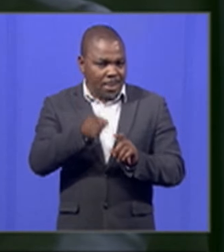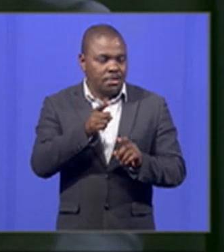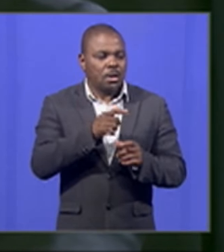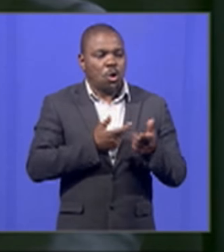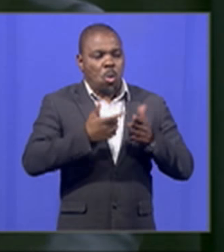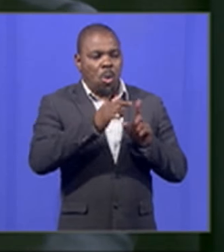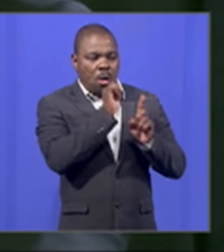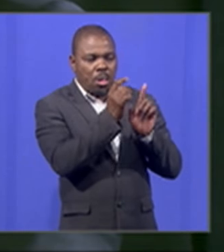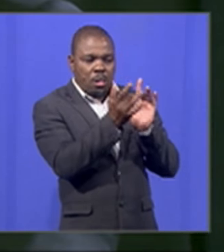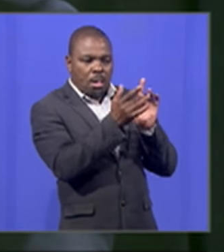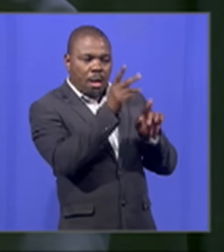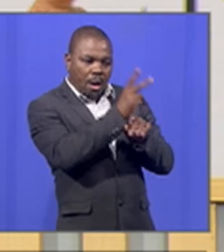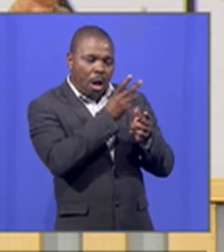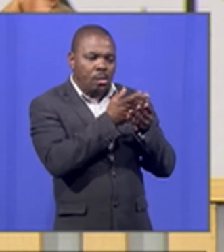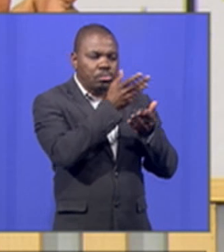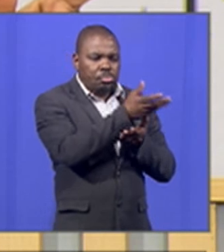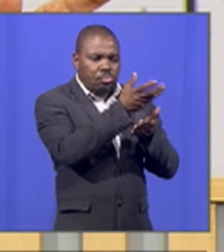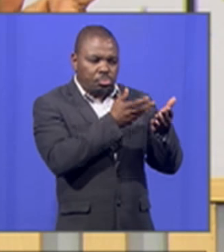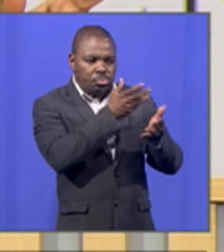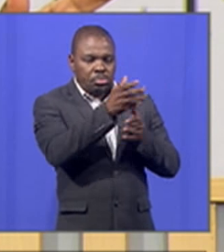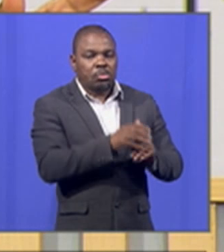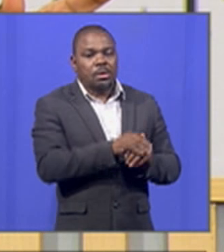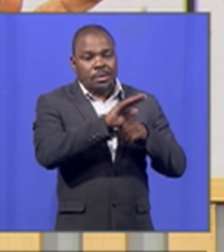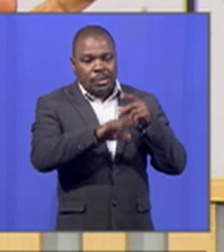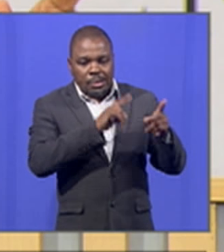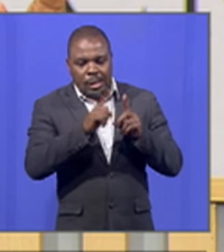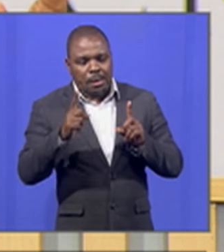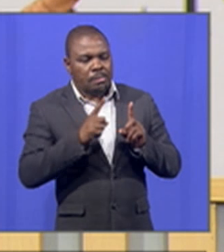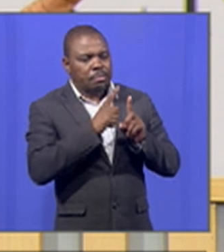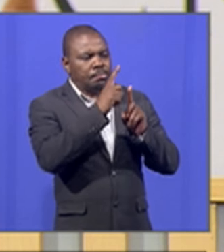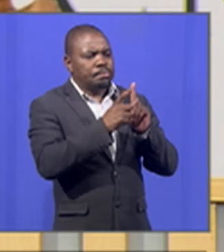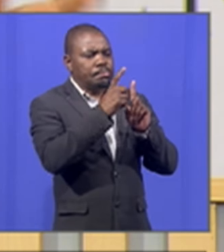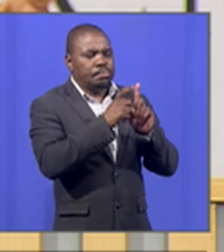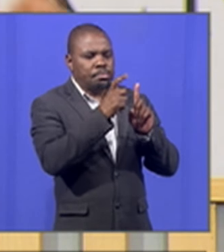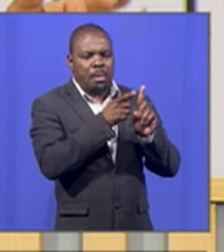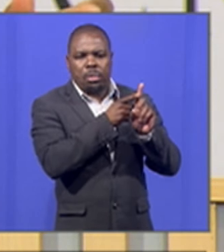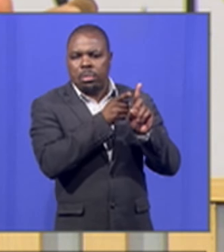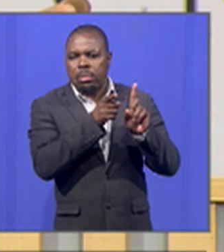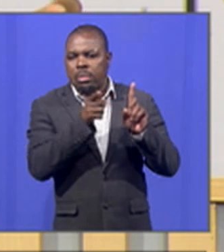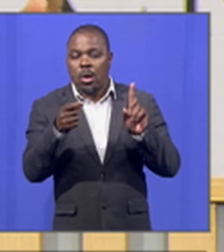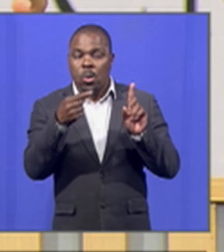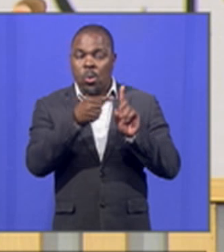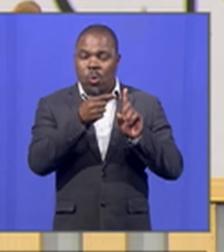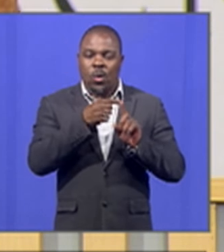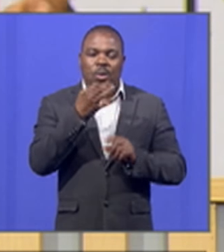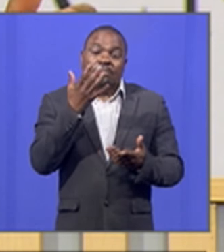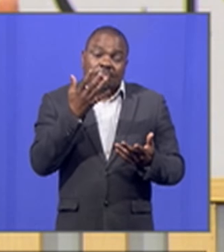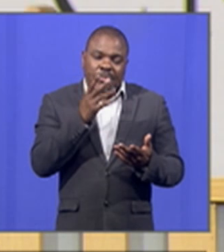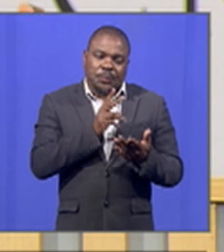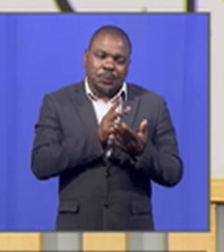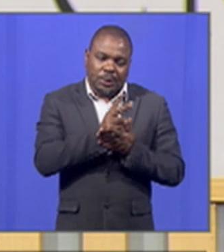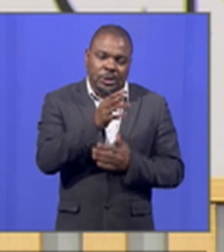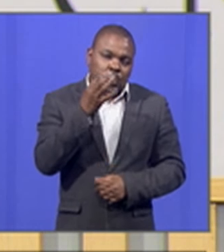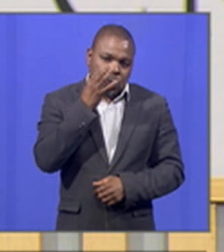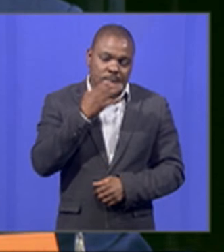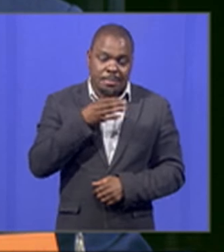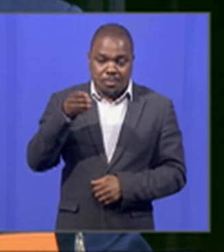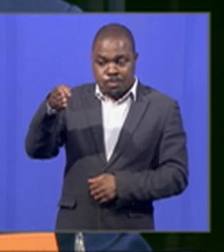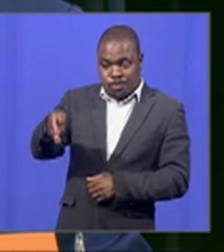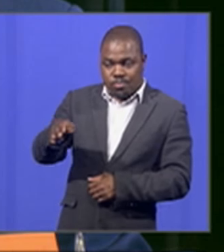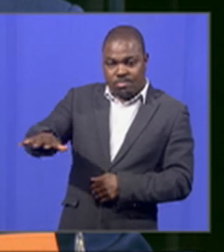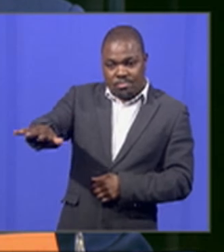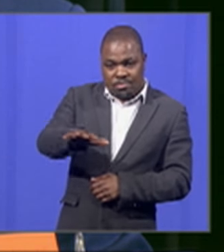le boramolao ba gagwe go ile go atla ka lemanoga le lengwe fa go itaetšago a bolela nnete ka go ba gona ga gagwe